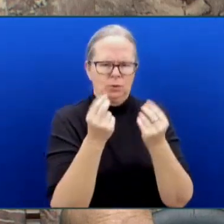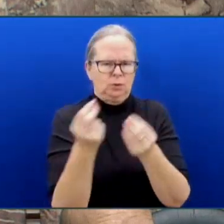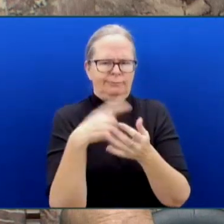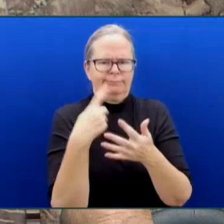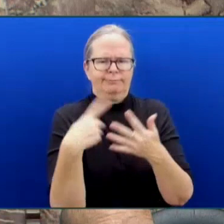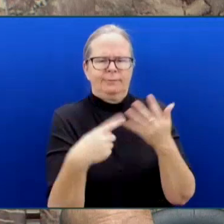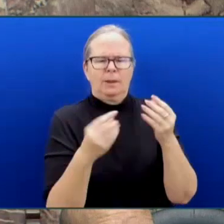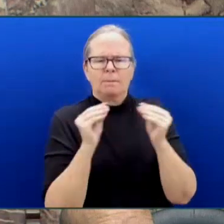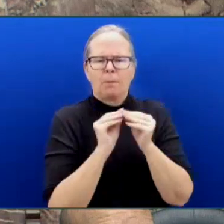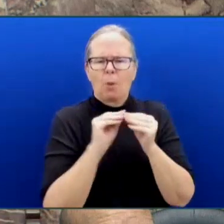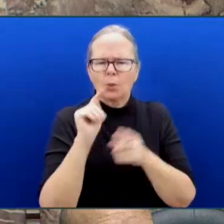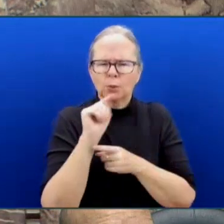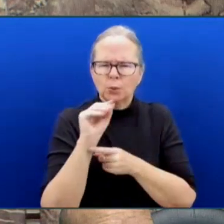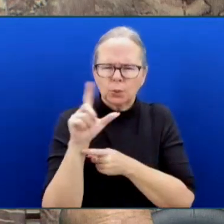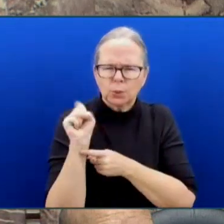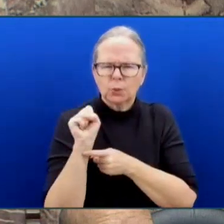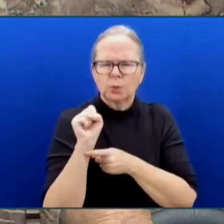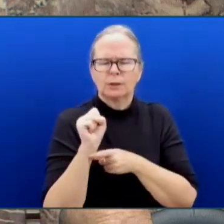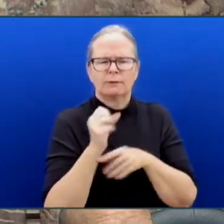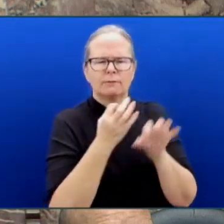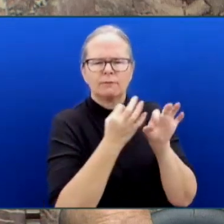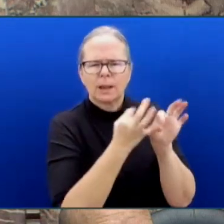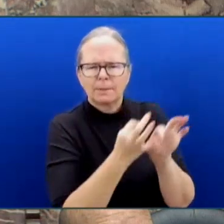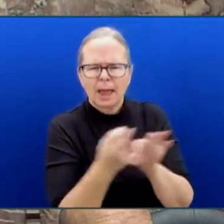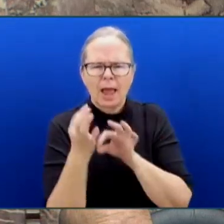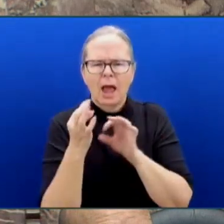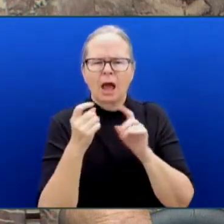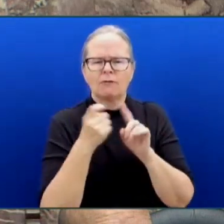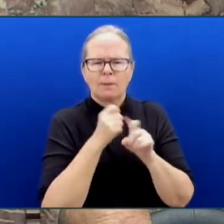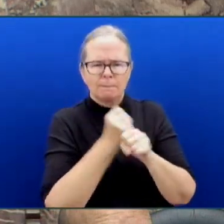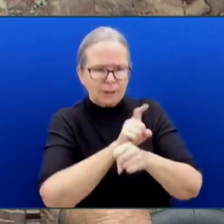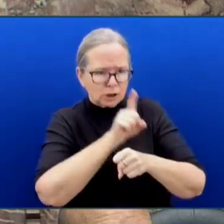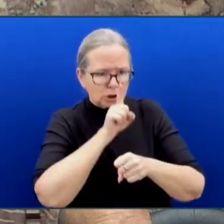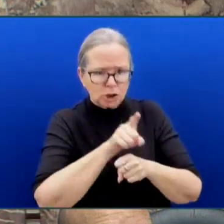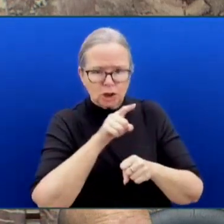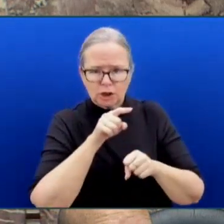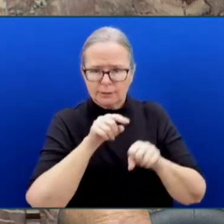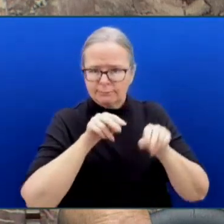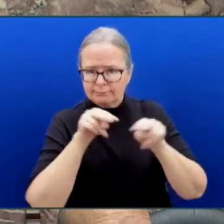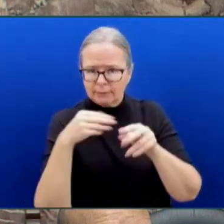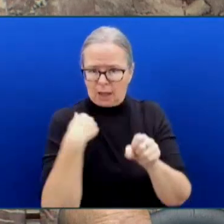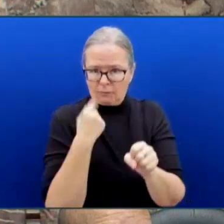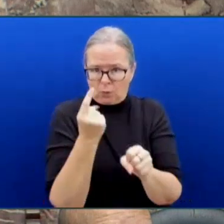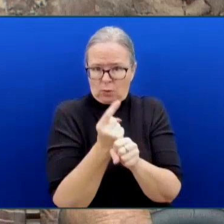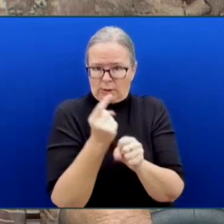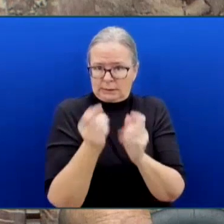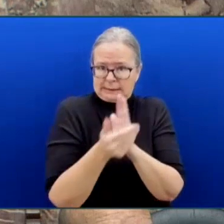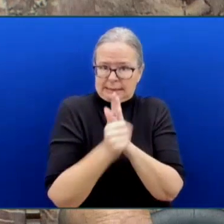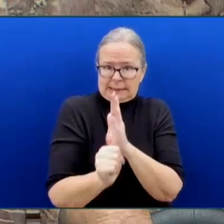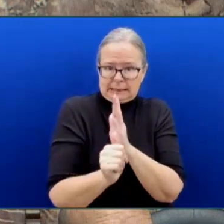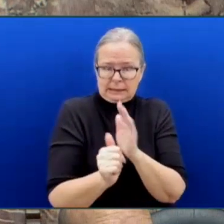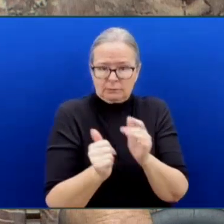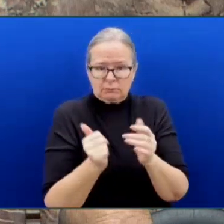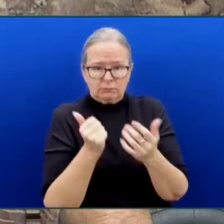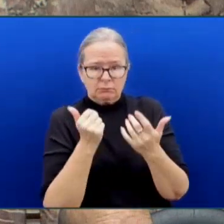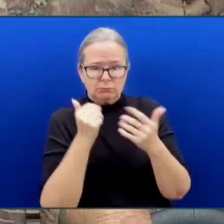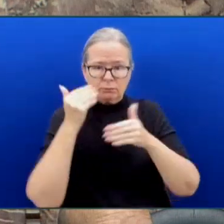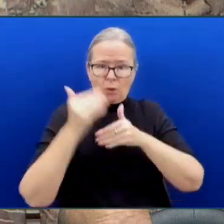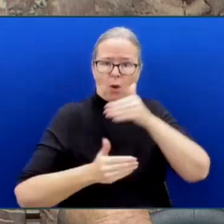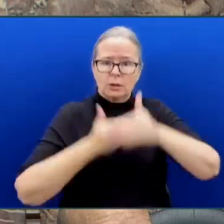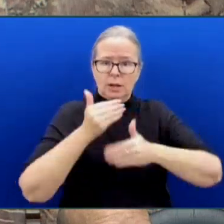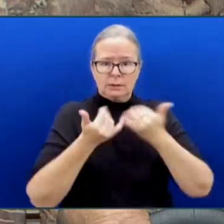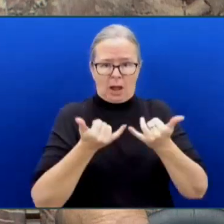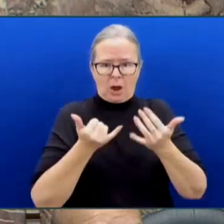make sure that they have the skills necessary to do the work. And that's what this process is about, and I think it's the process that we're engaging in right now is about.